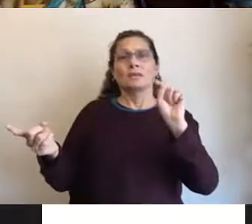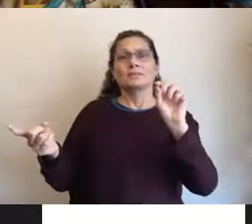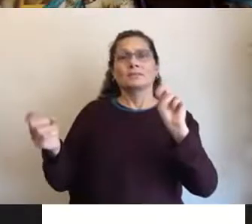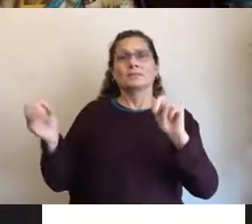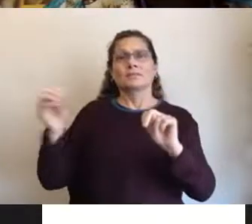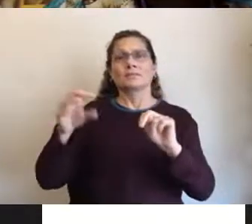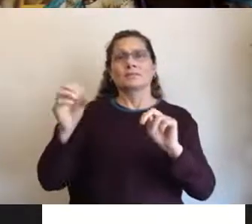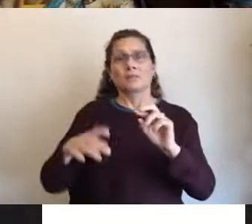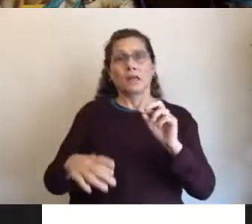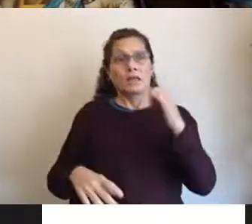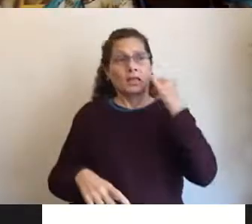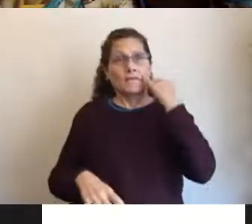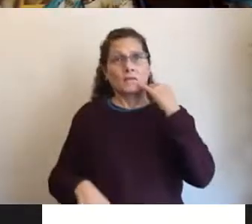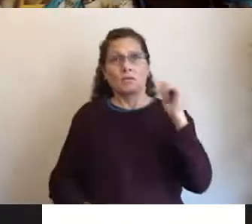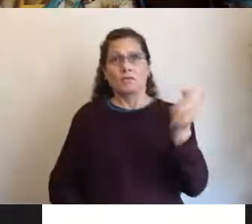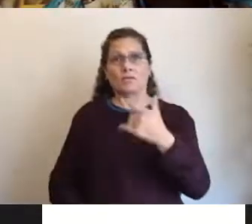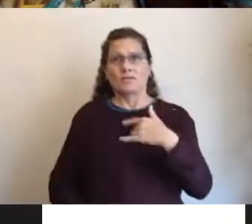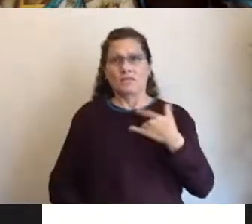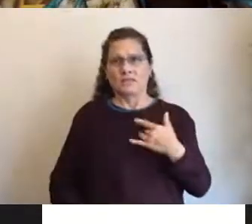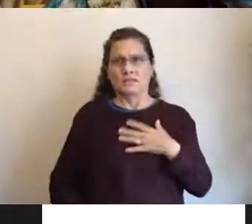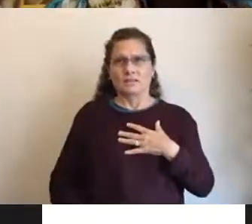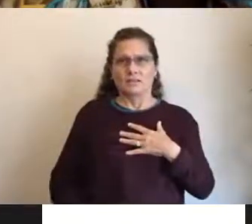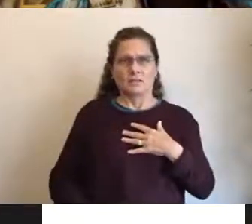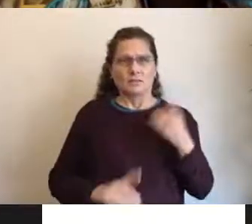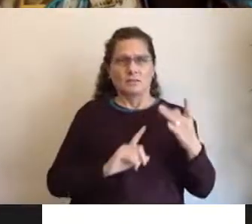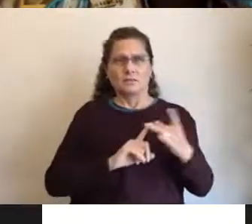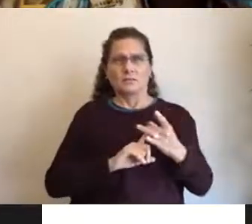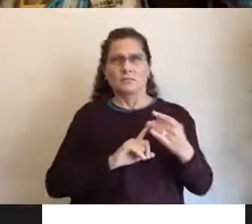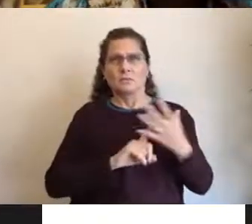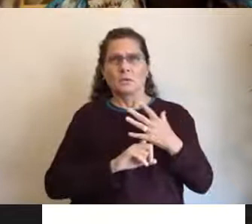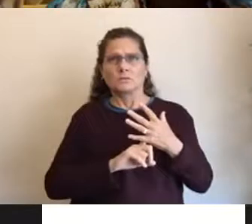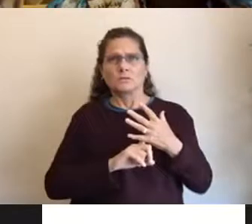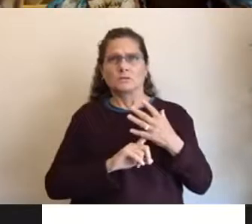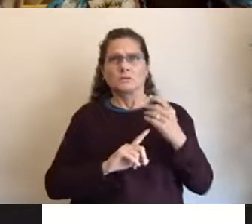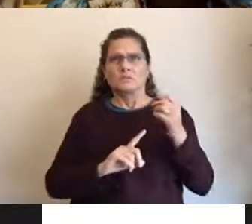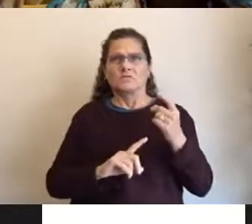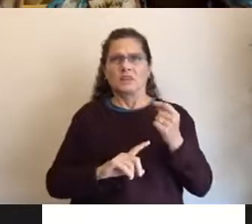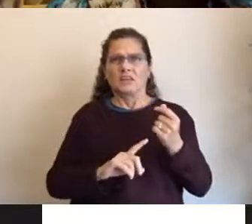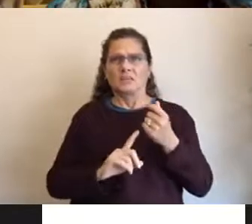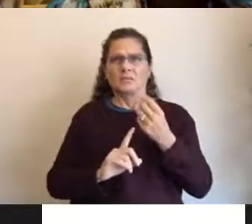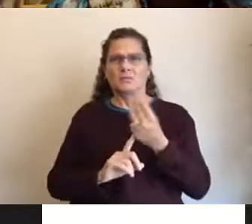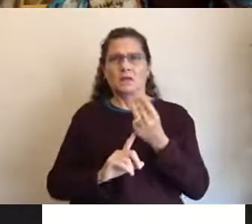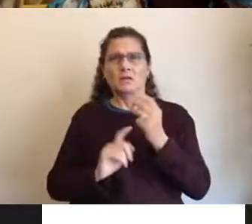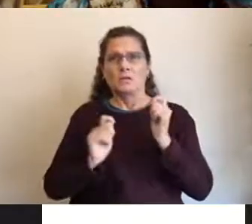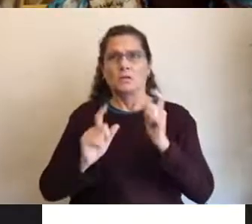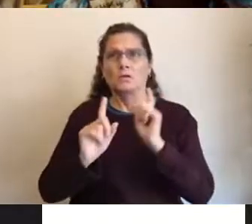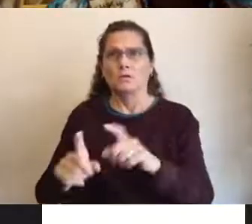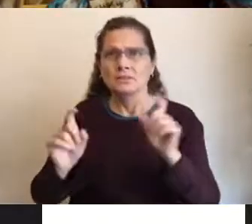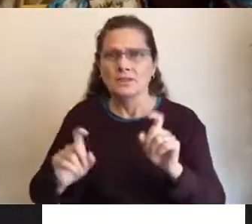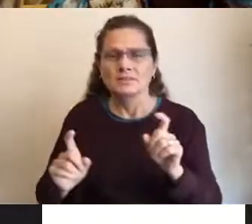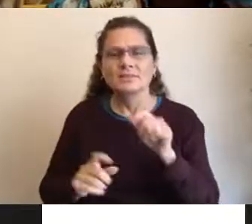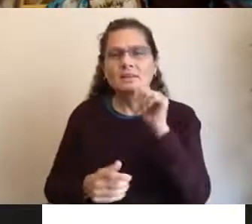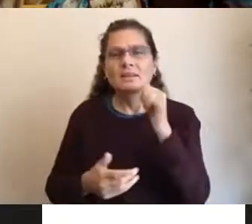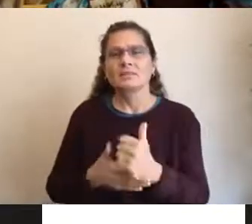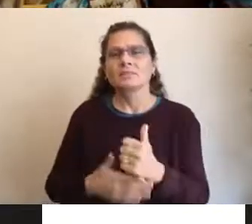to testing, whether it be over the weekend, know that there is generally that 3 to 5 day exposure timeframe when we would